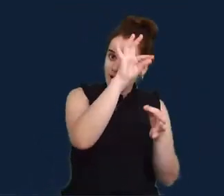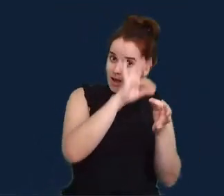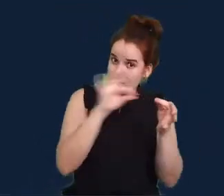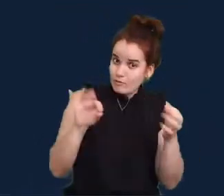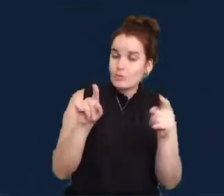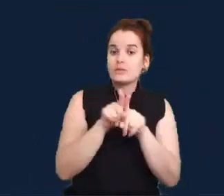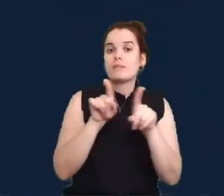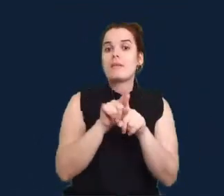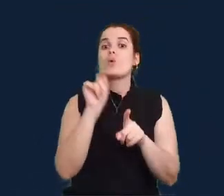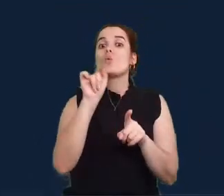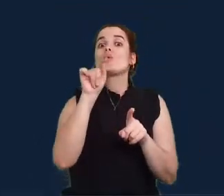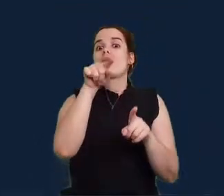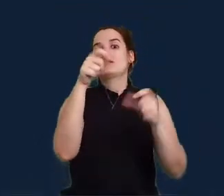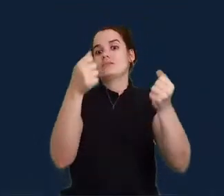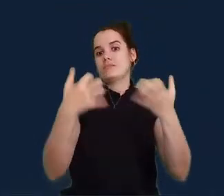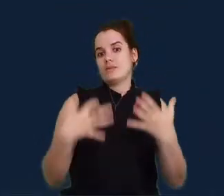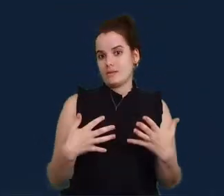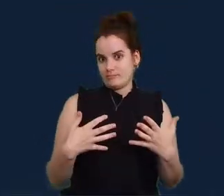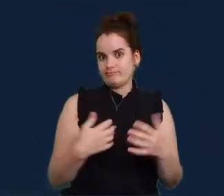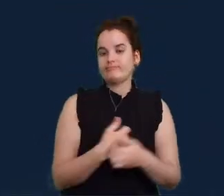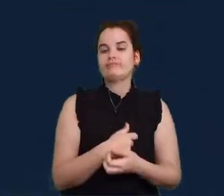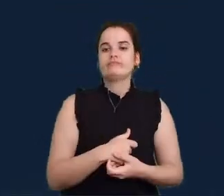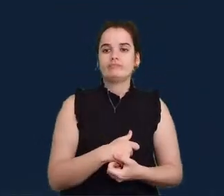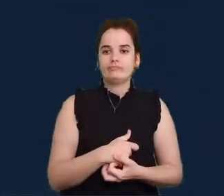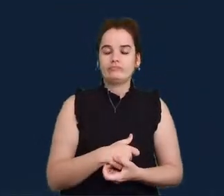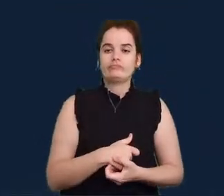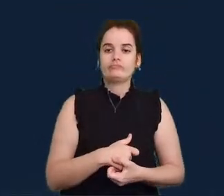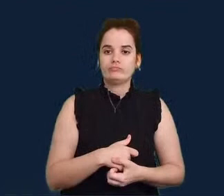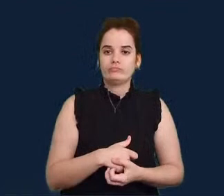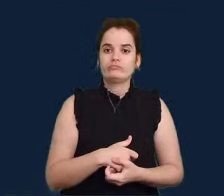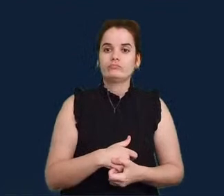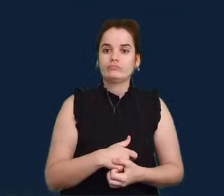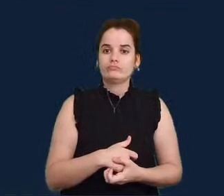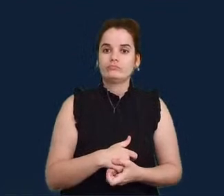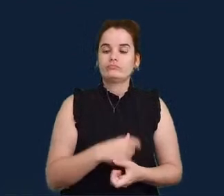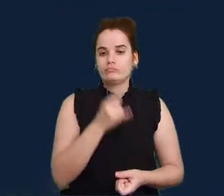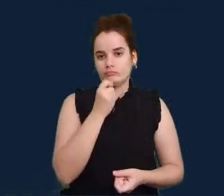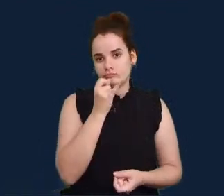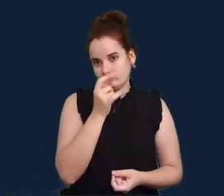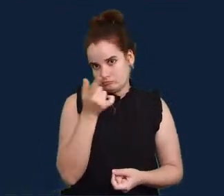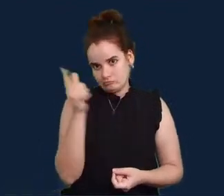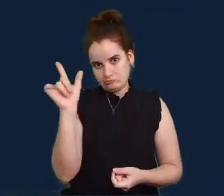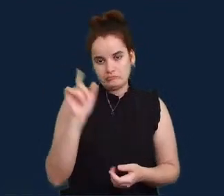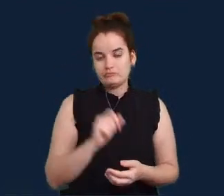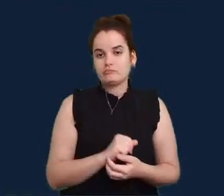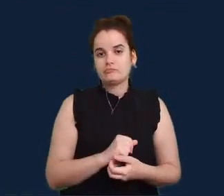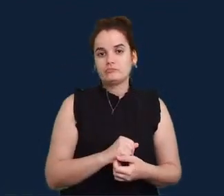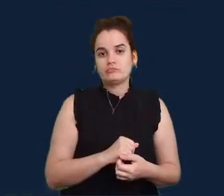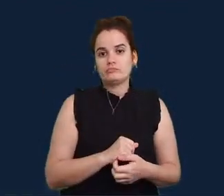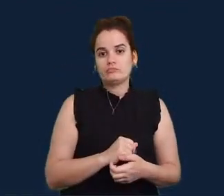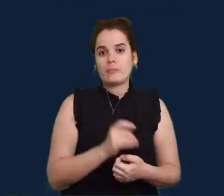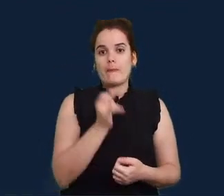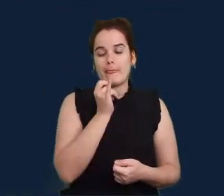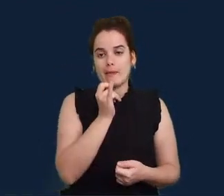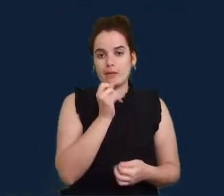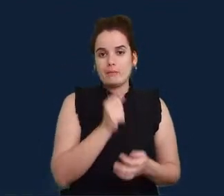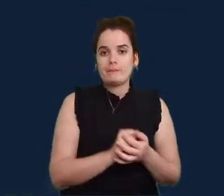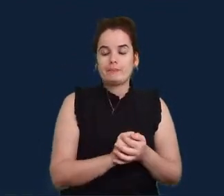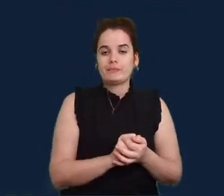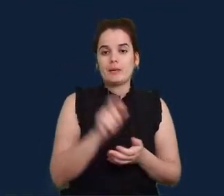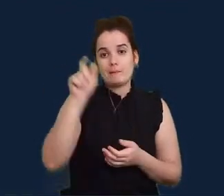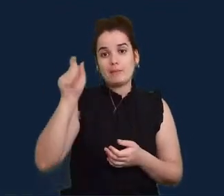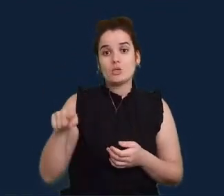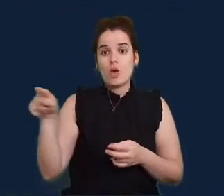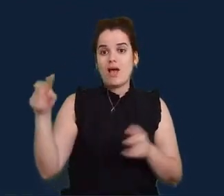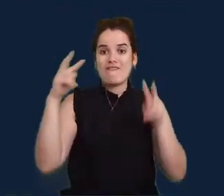that one way to approach it is also that for someone who is not able to see this chart, how would